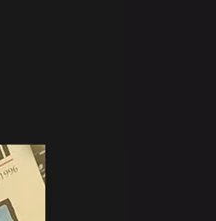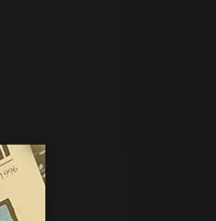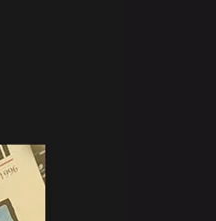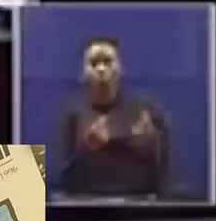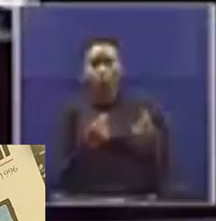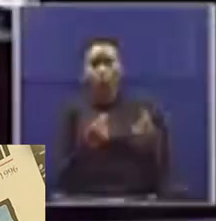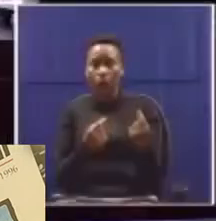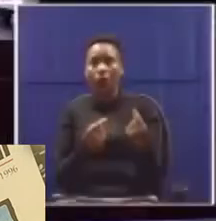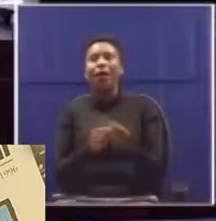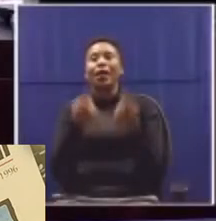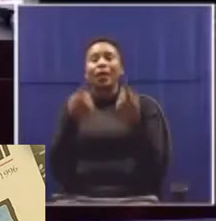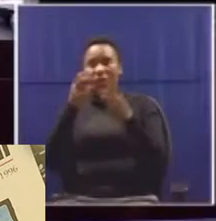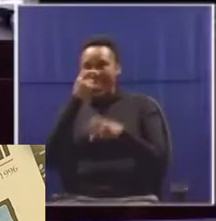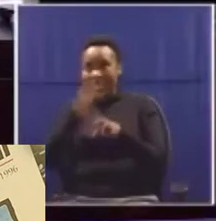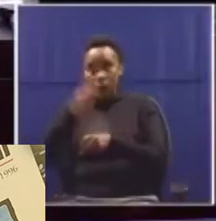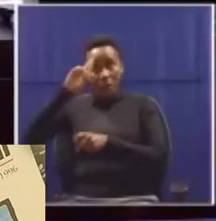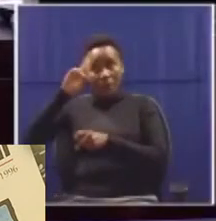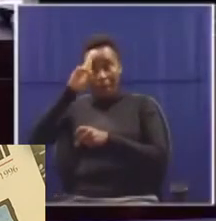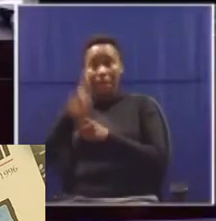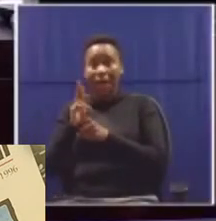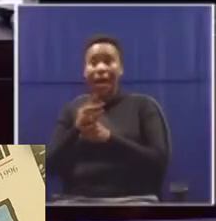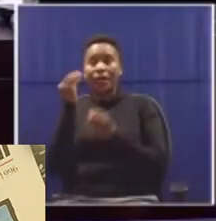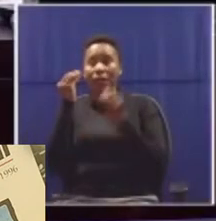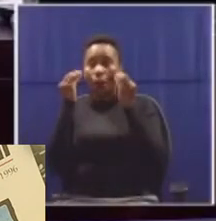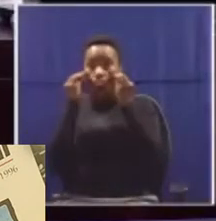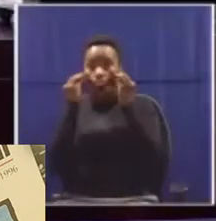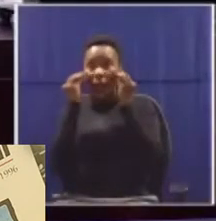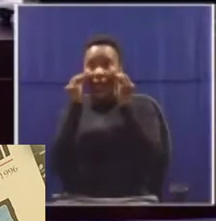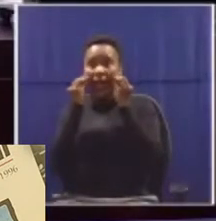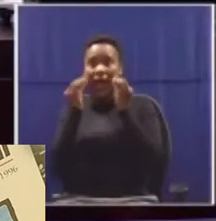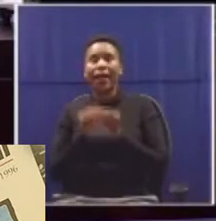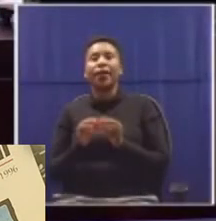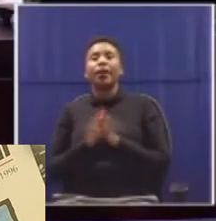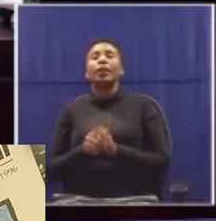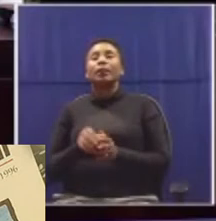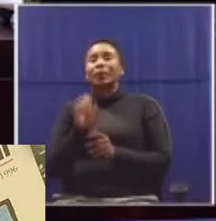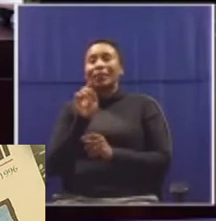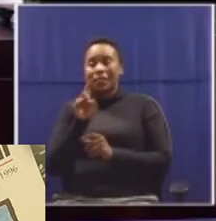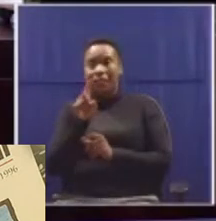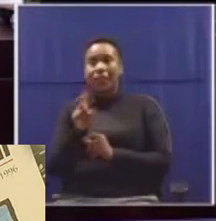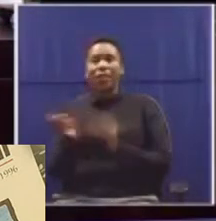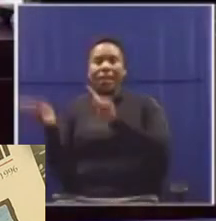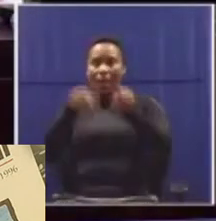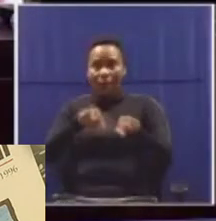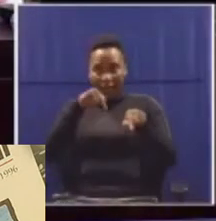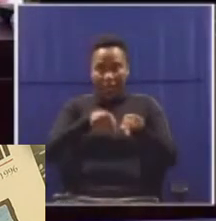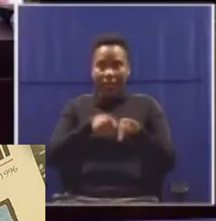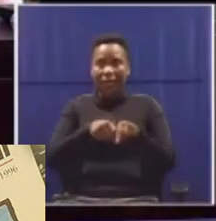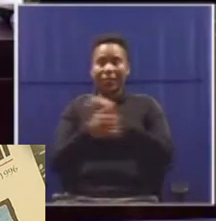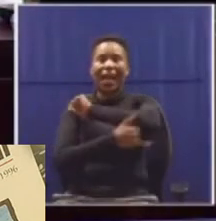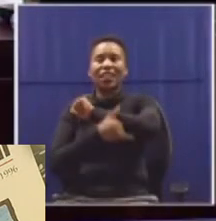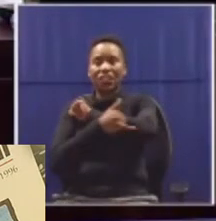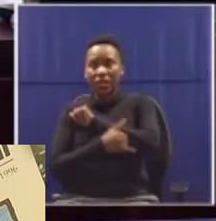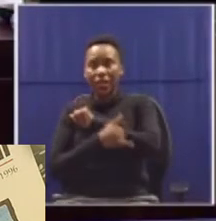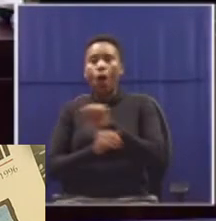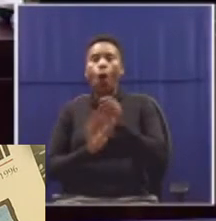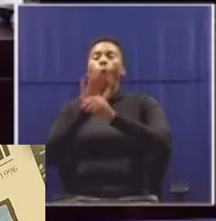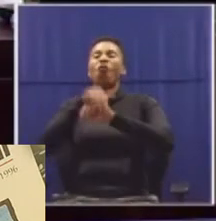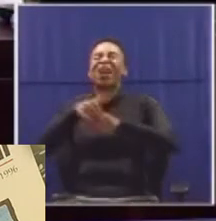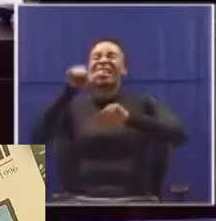the koi and sand language the Korean sent in my understanding came to this country over 60